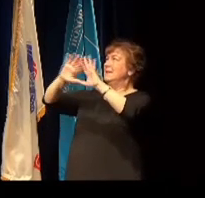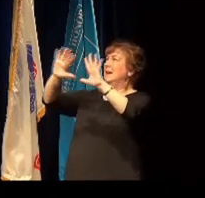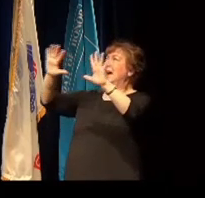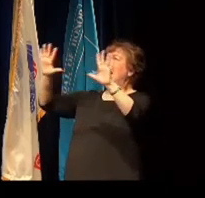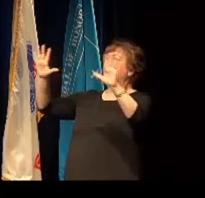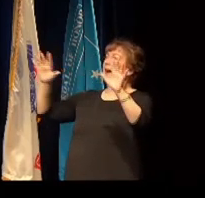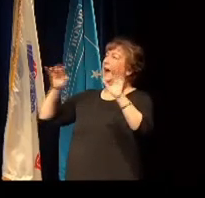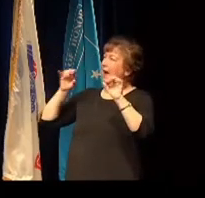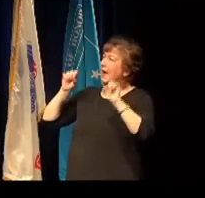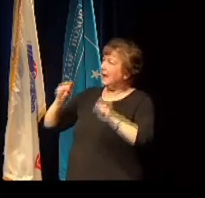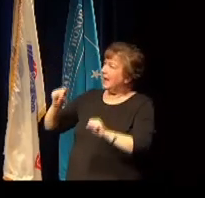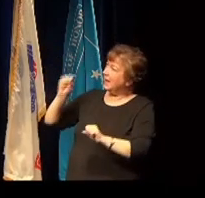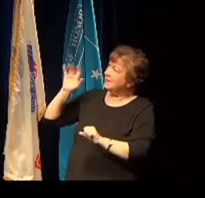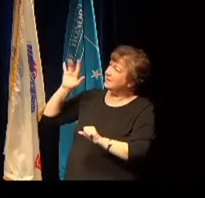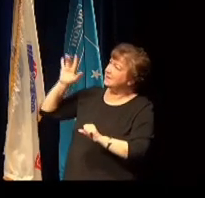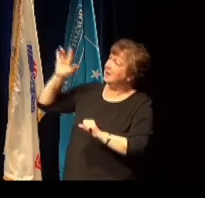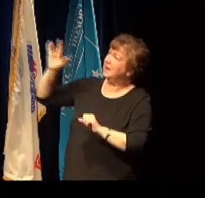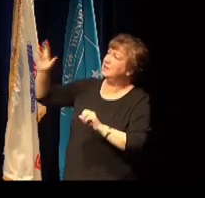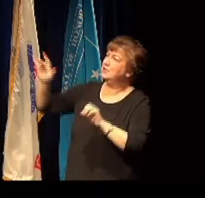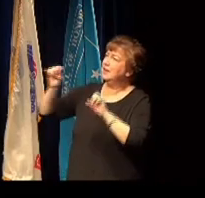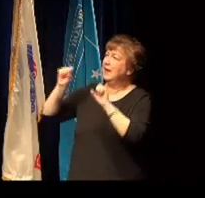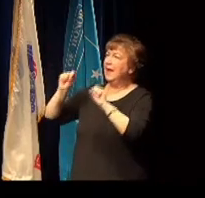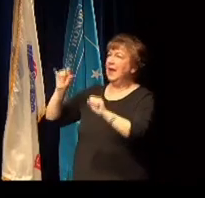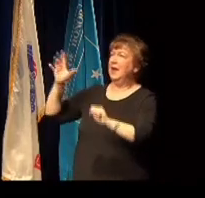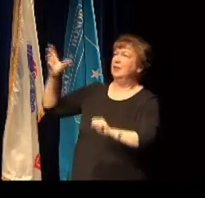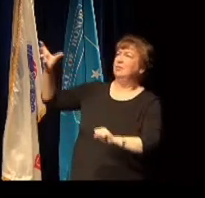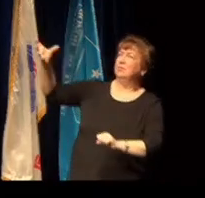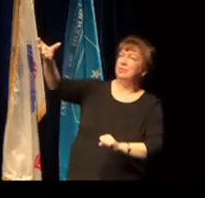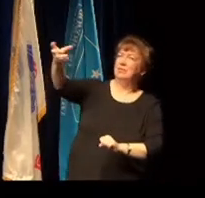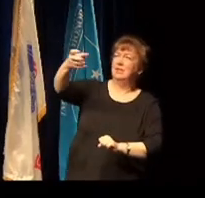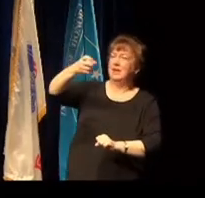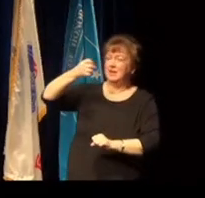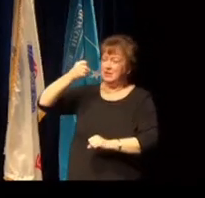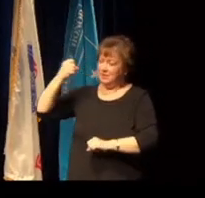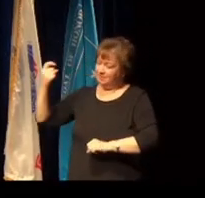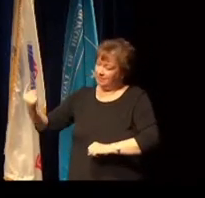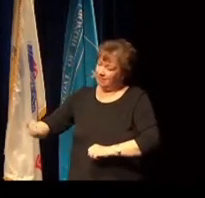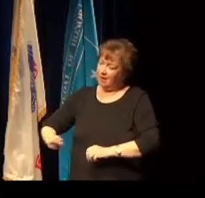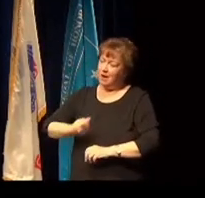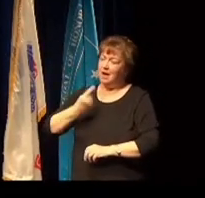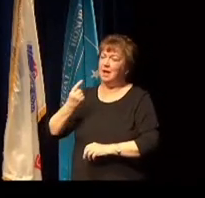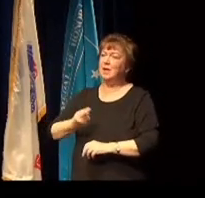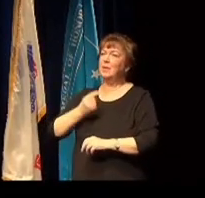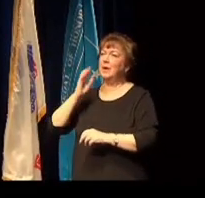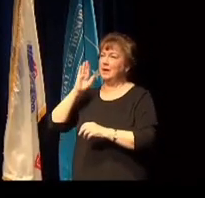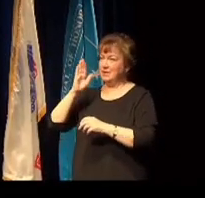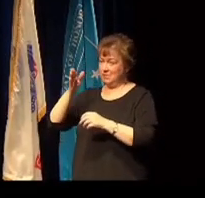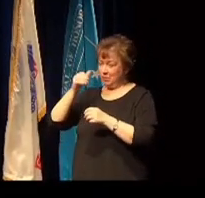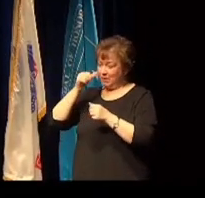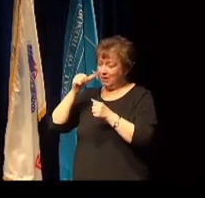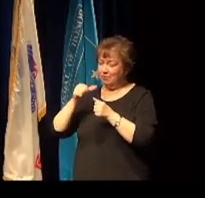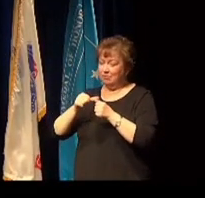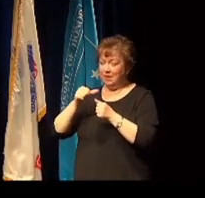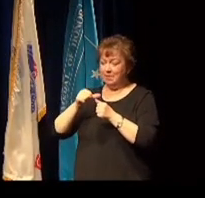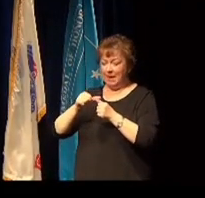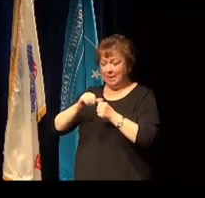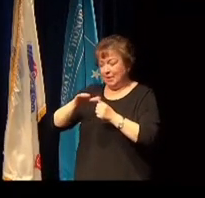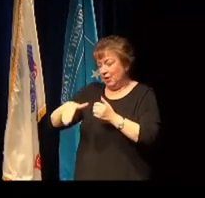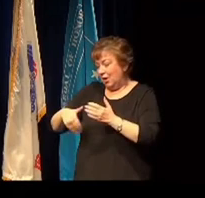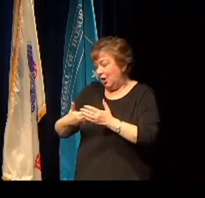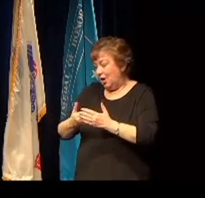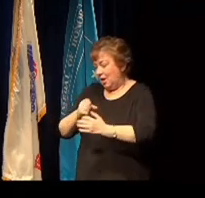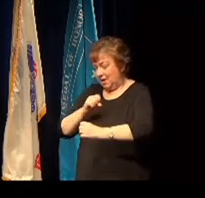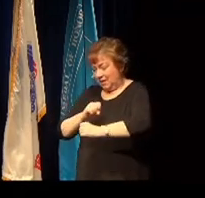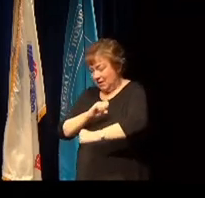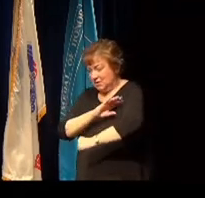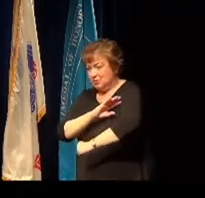within my reach, and I always will remember all the strength you gave